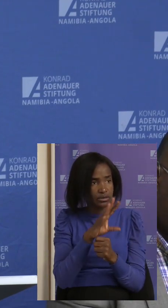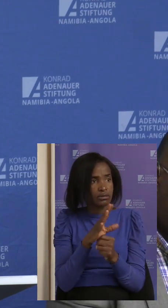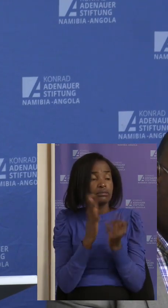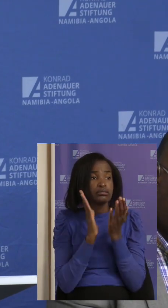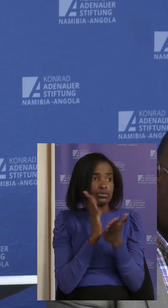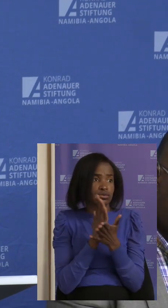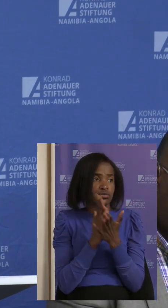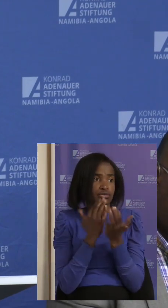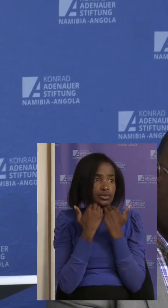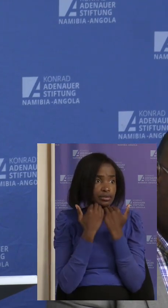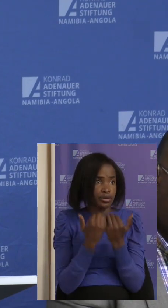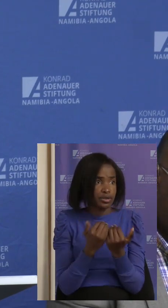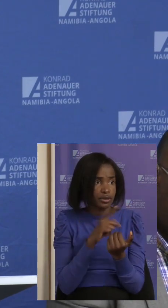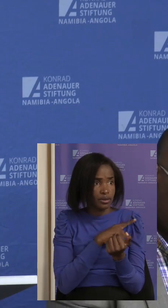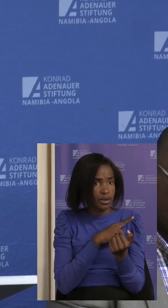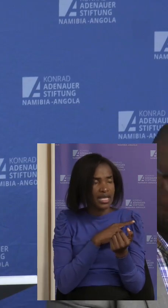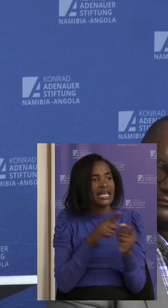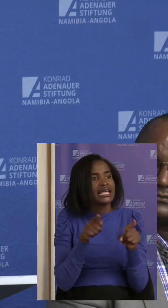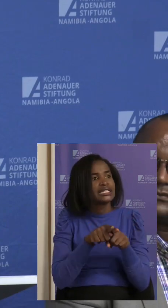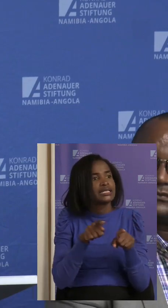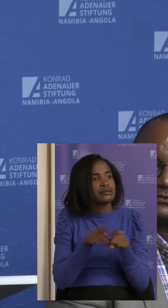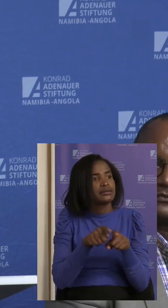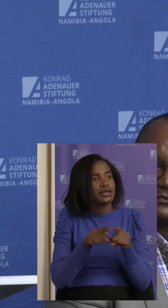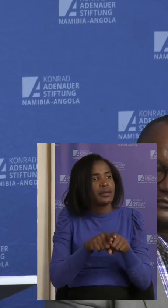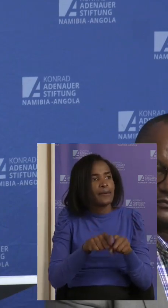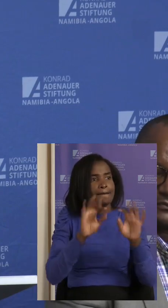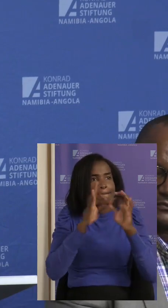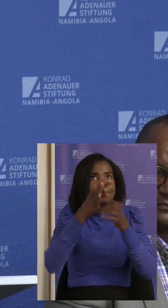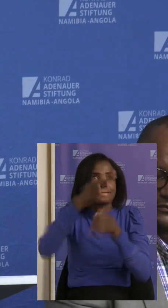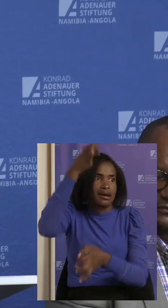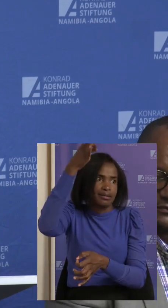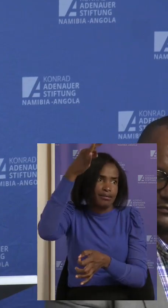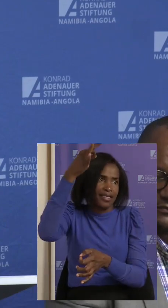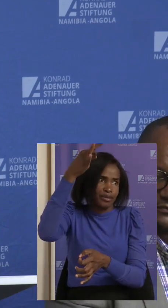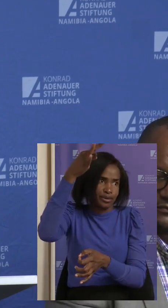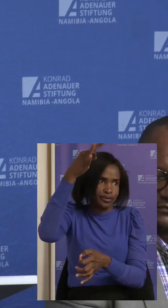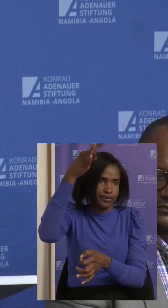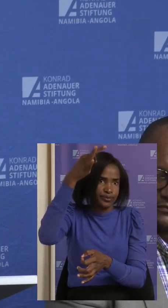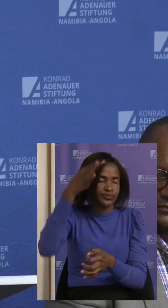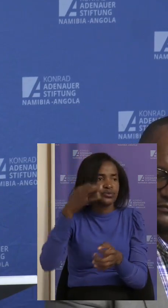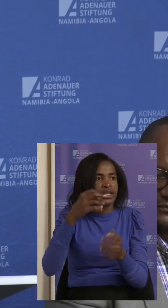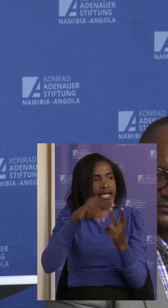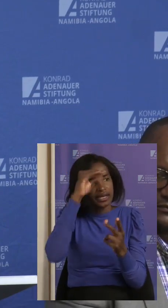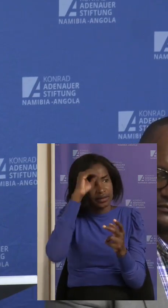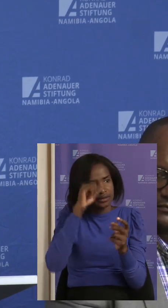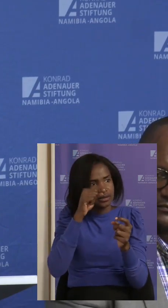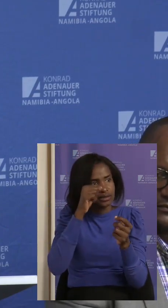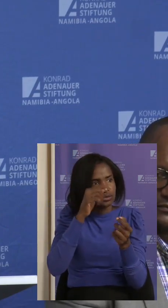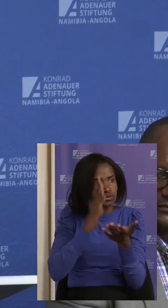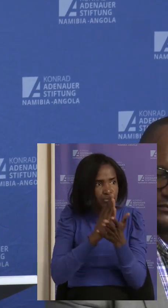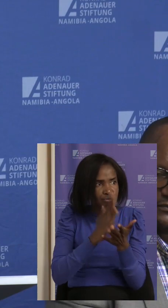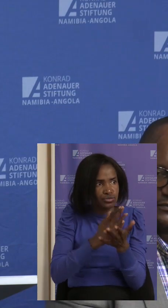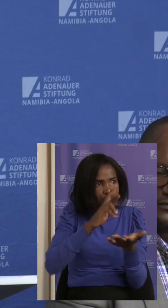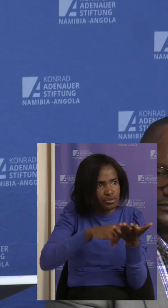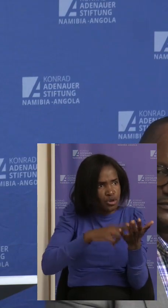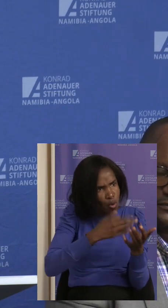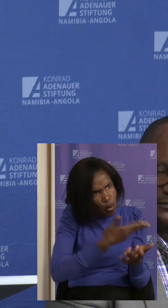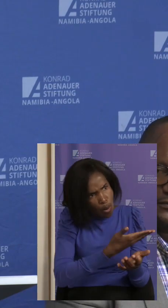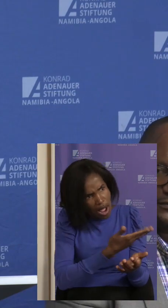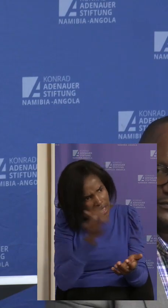role as it serves as the mother body. We call ourselves and we do our level best to really represent the views of all